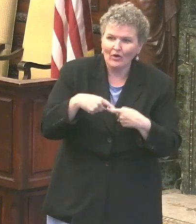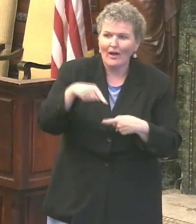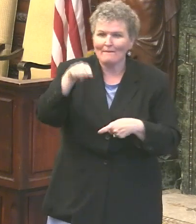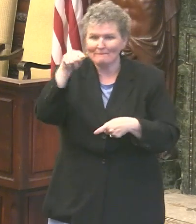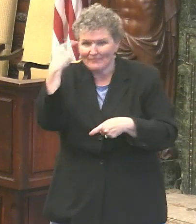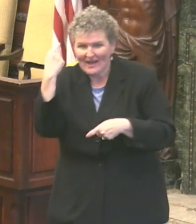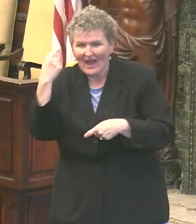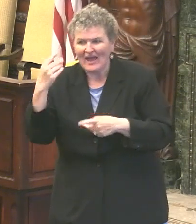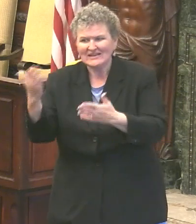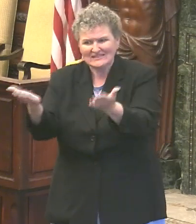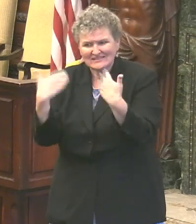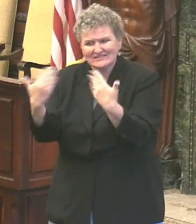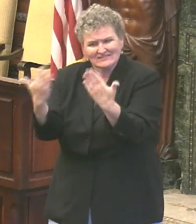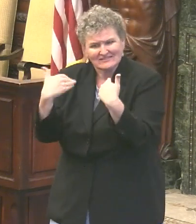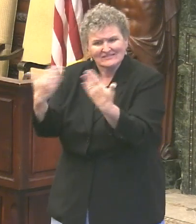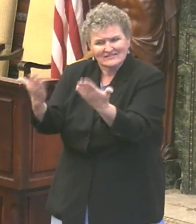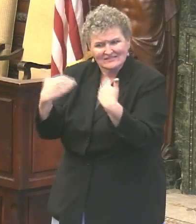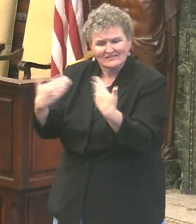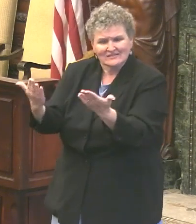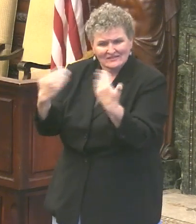people with minorities in general.